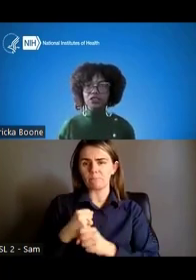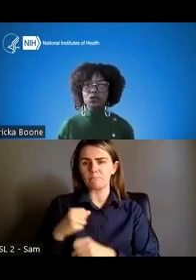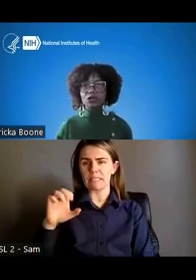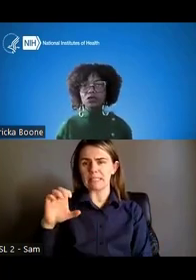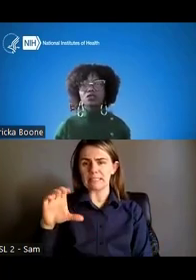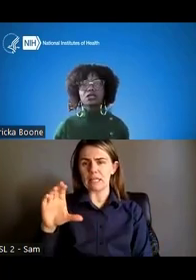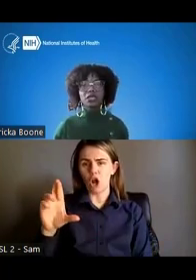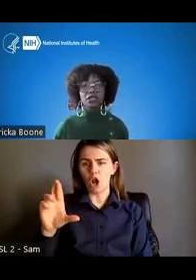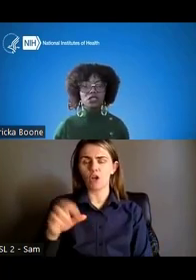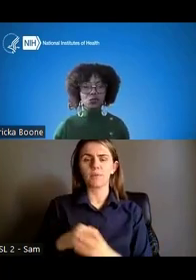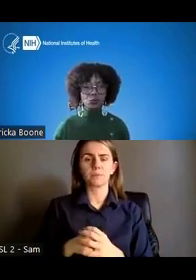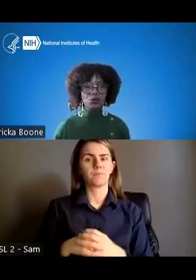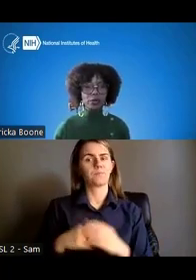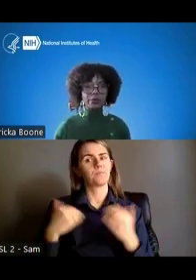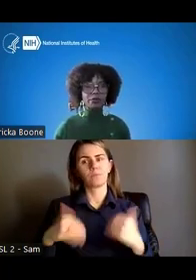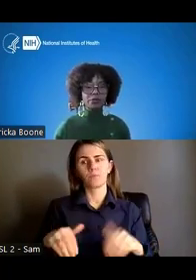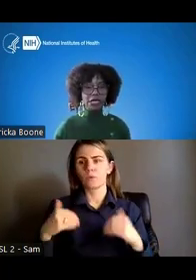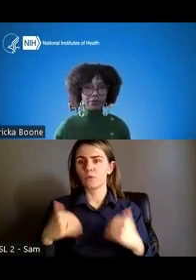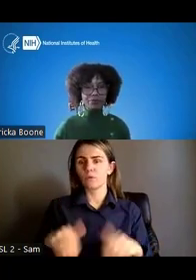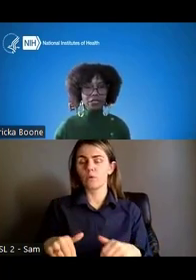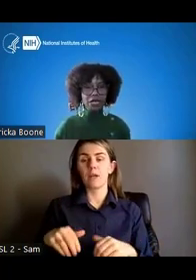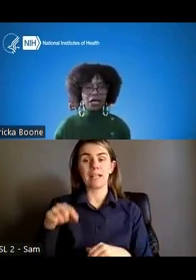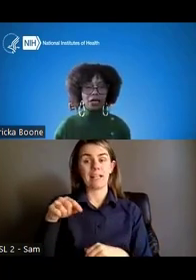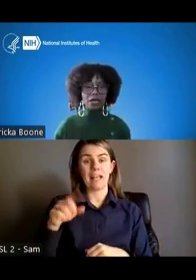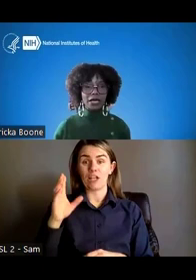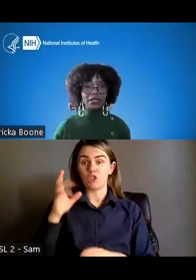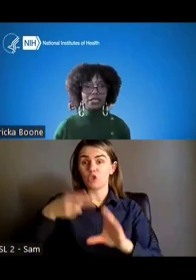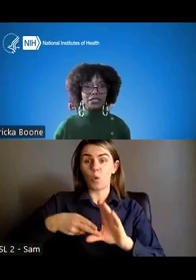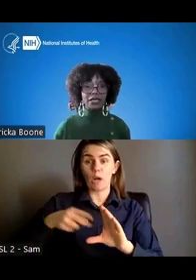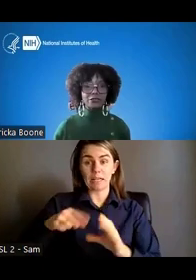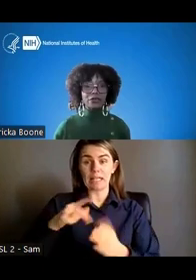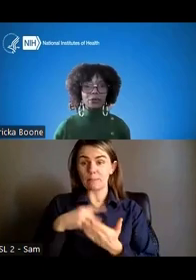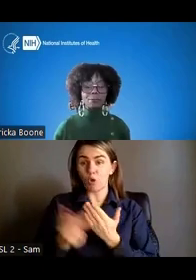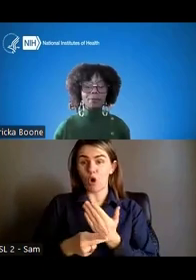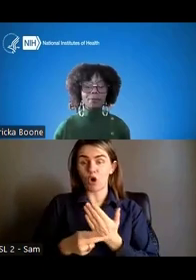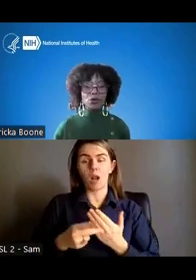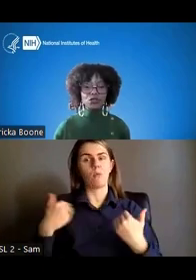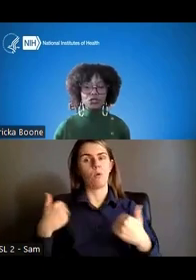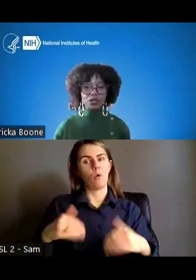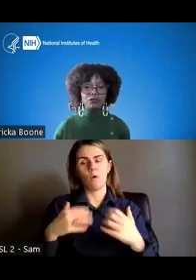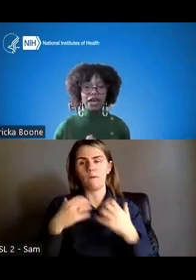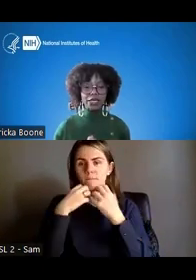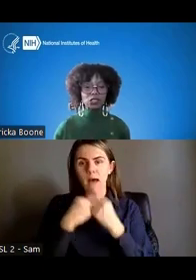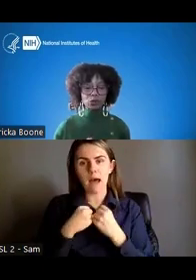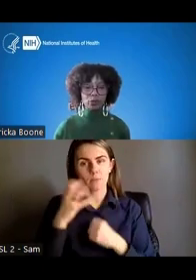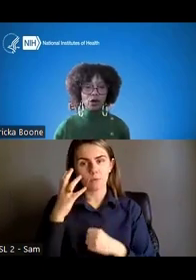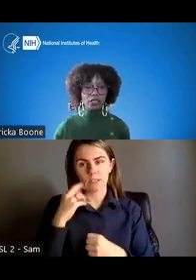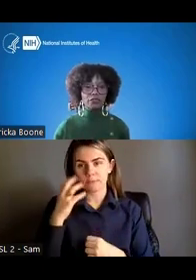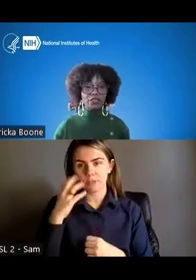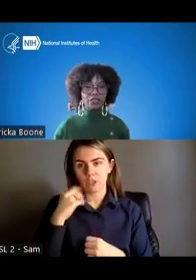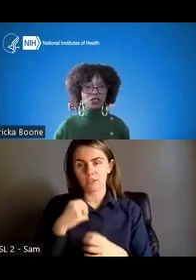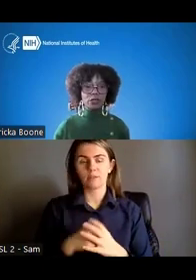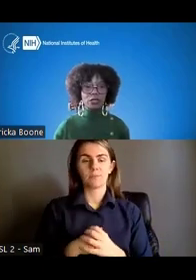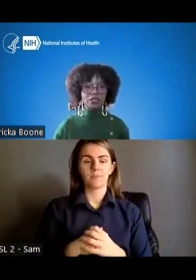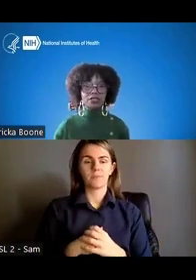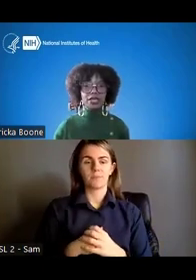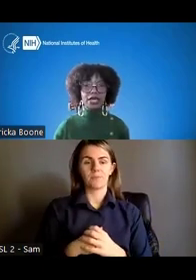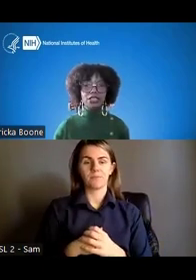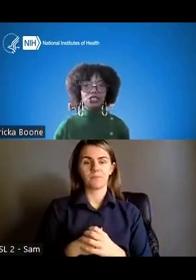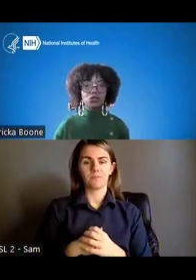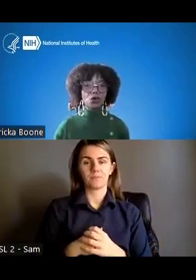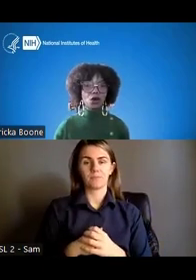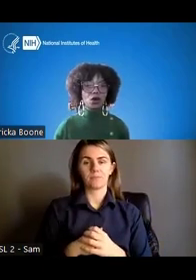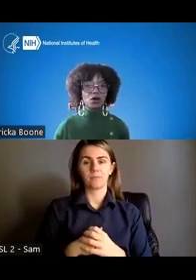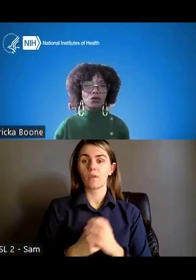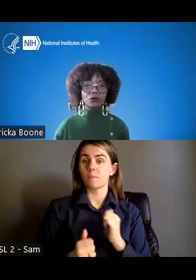beneficial experience within this program can be. I think that the most valuable part of this experience is